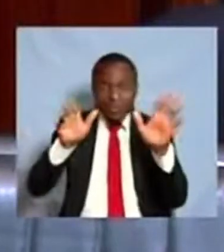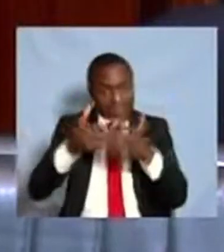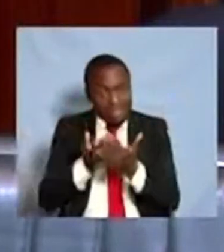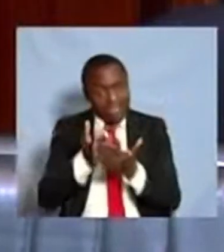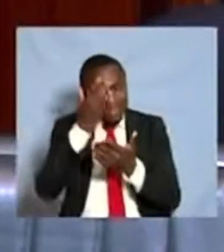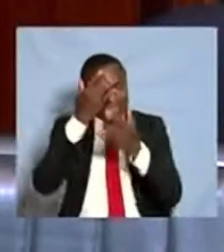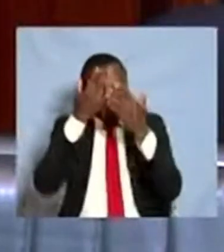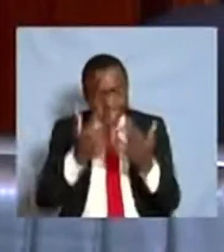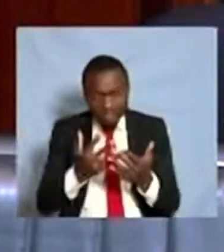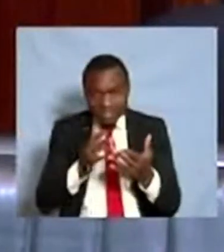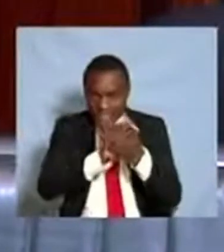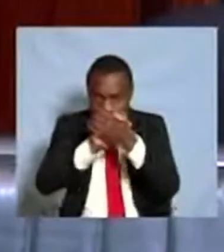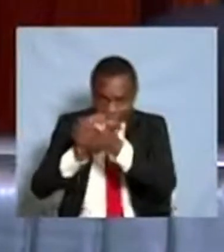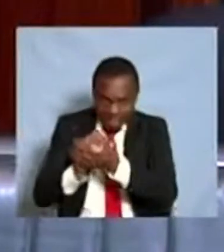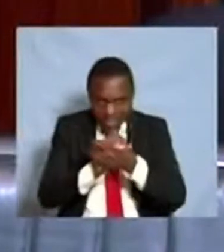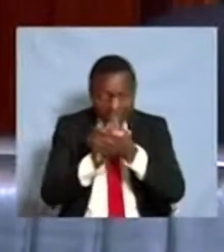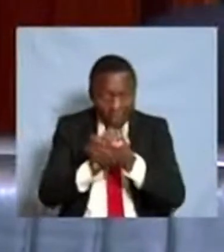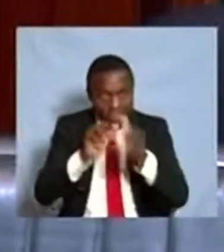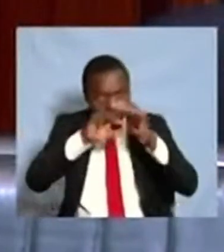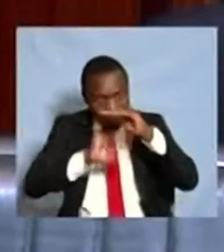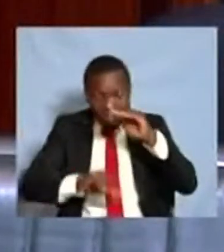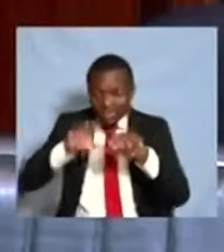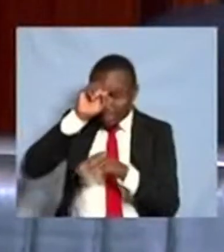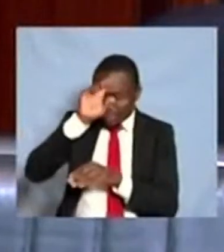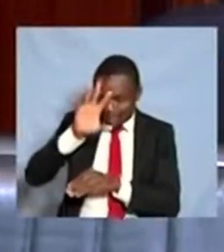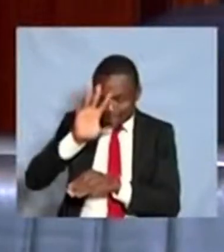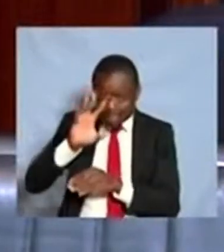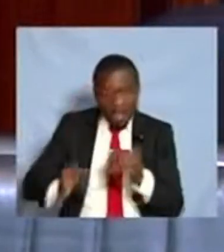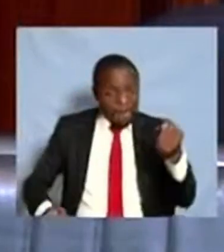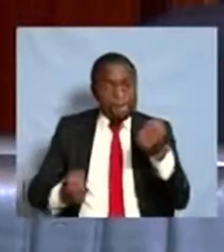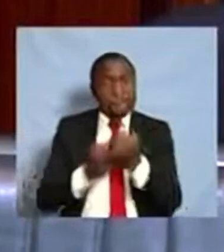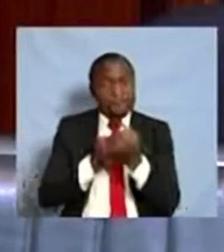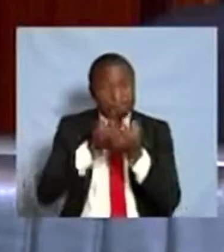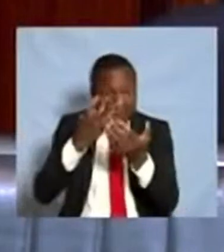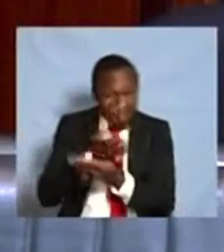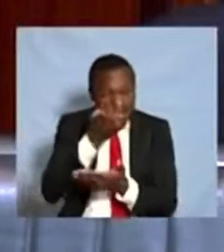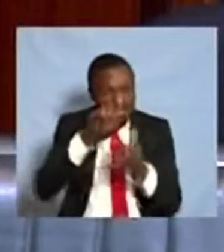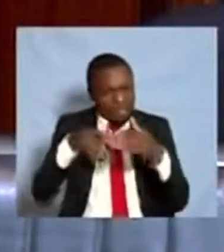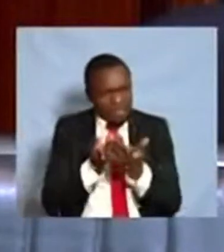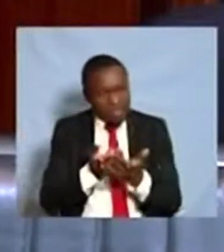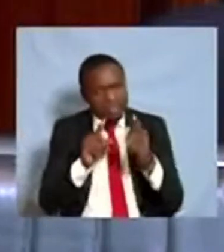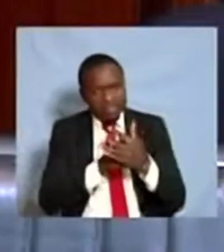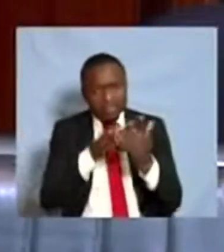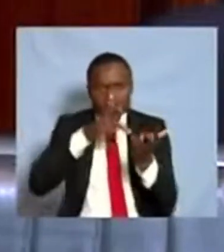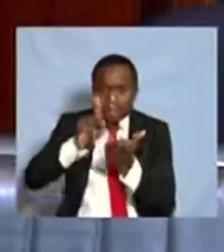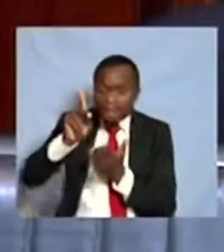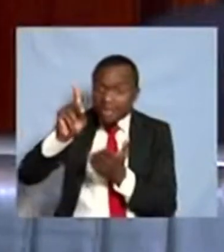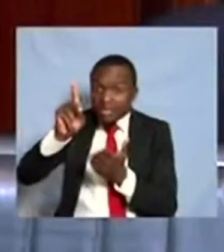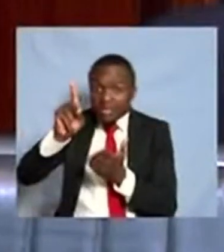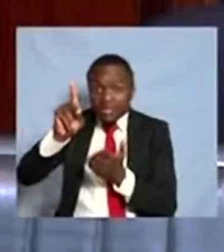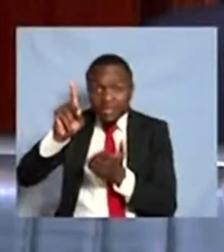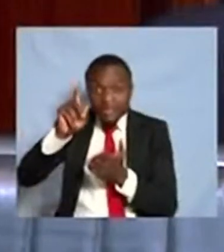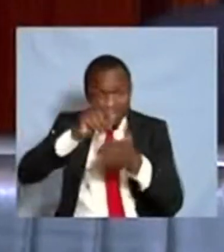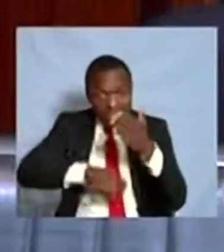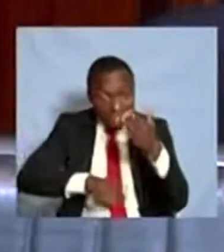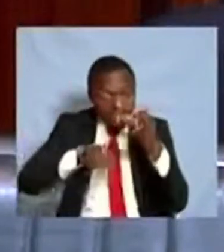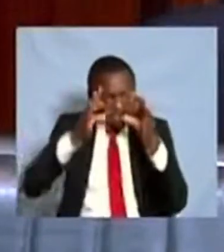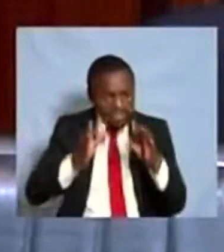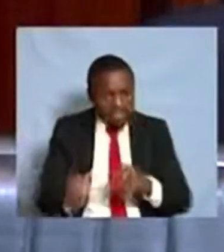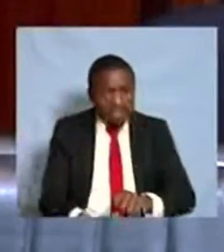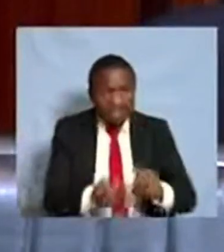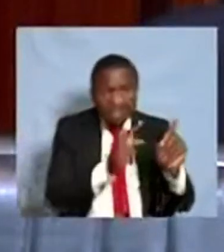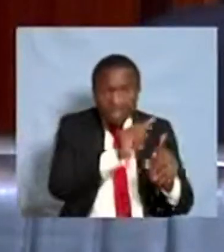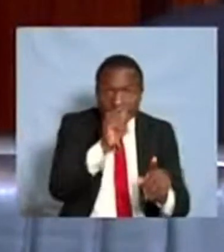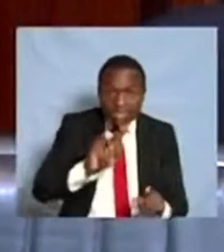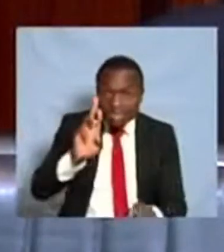expecting corporates, especially under mines, which is the backbone of our economy, how they are starting to pay the taxes, their fair share. If you go to